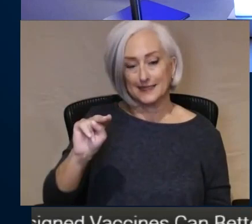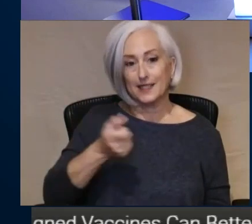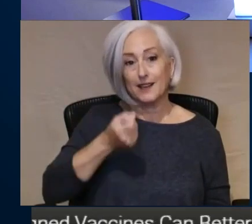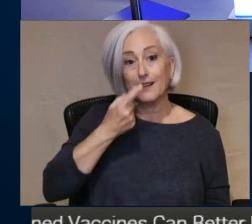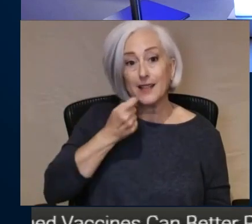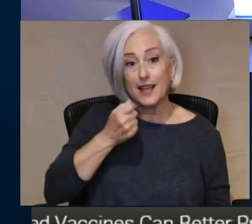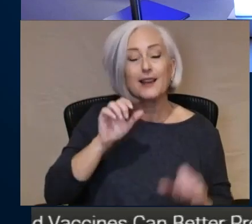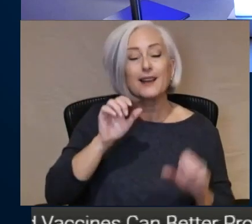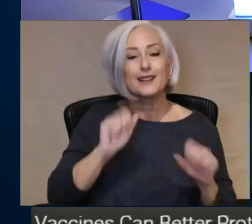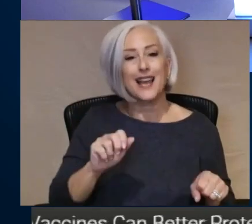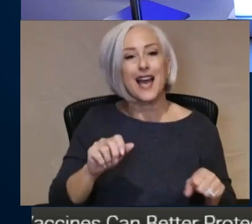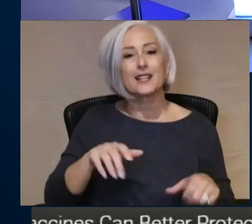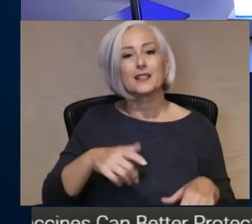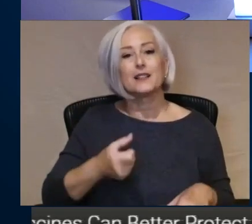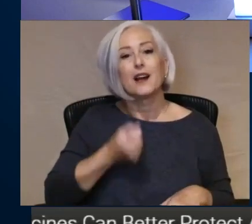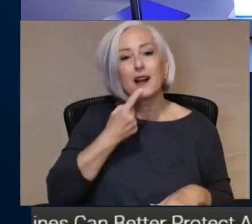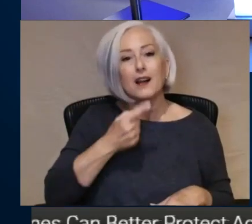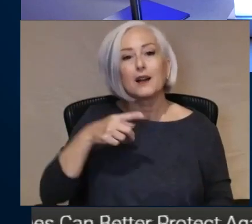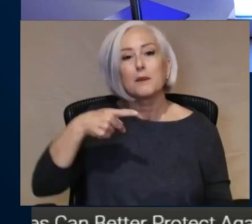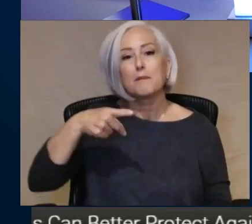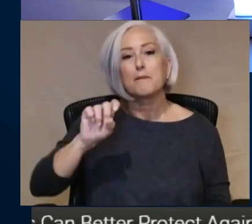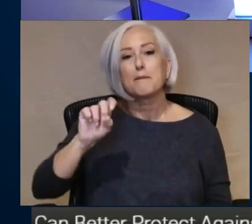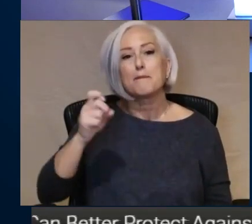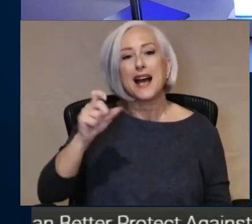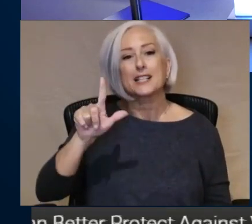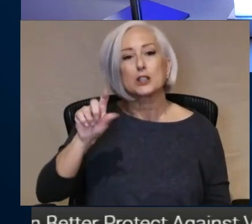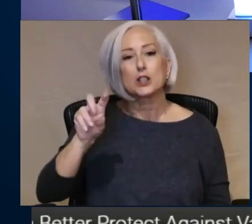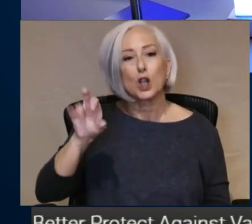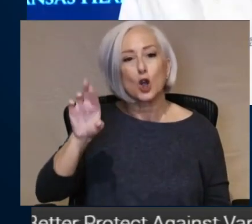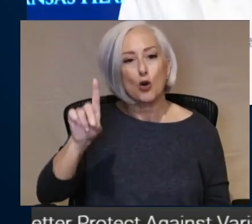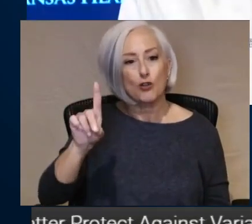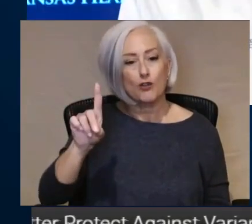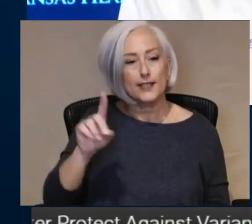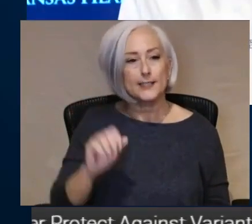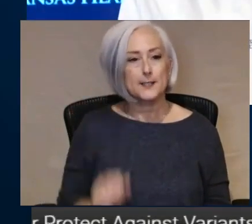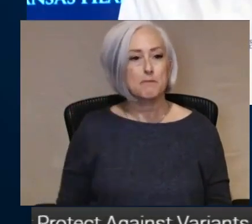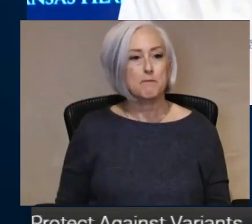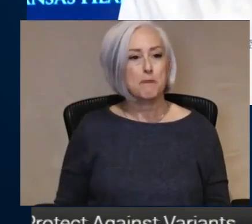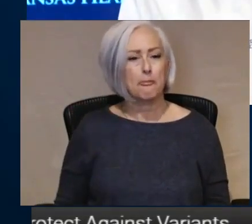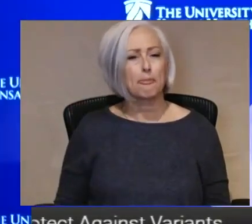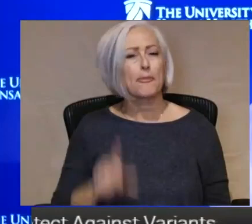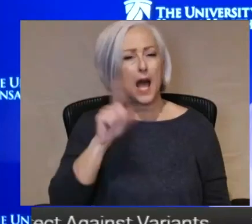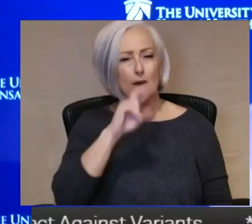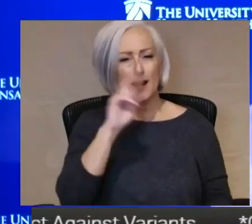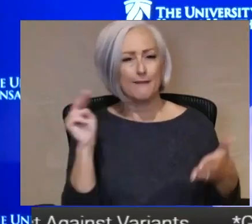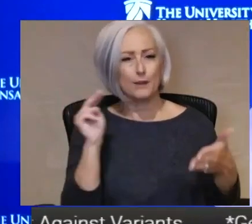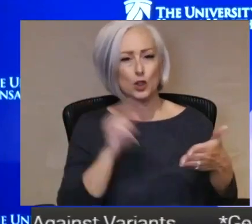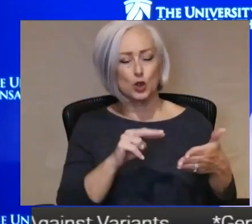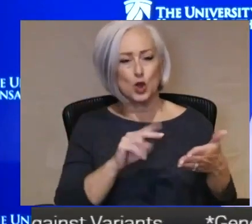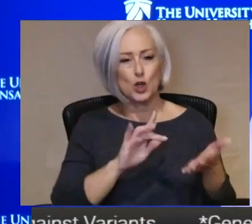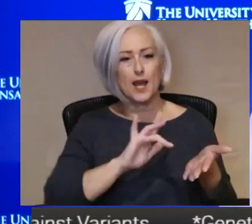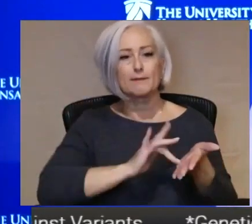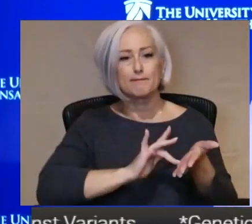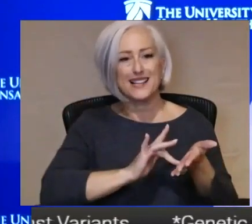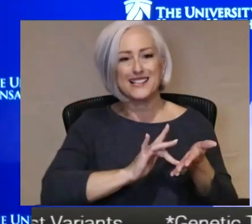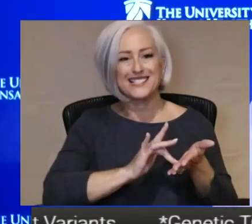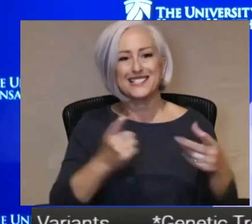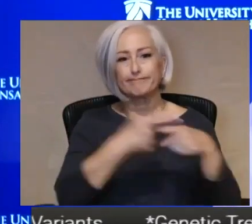Paxlovid? Lovid. Yeah, I'd have to look at the specific interactions with that. We know there's some